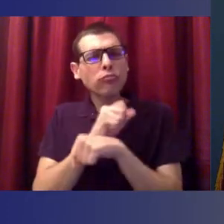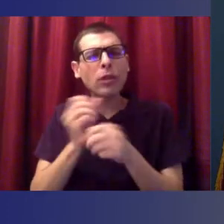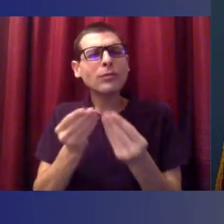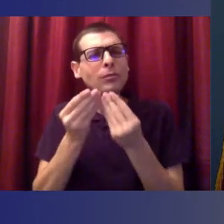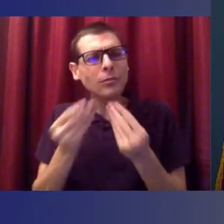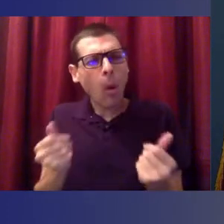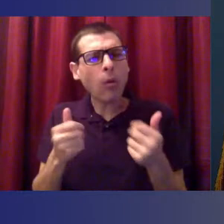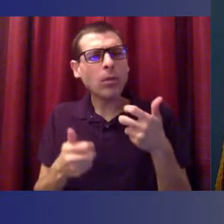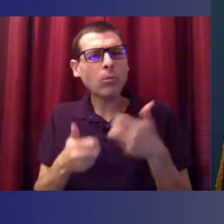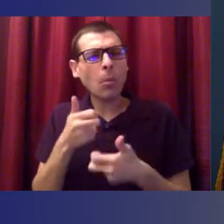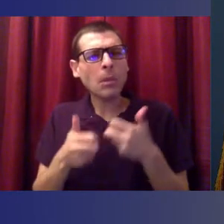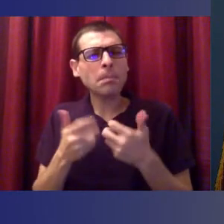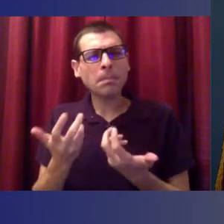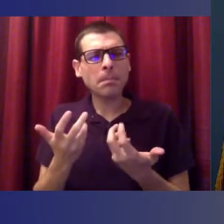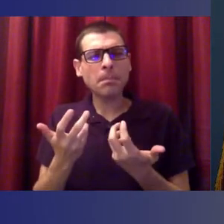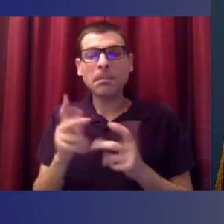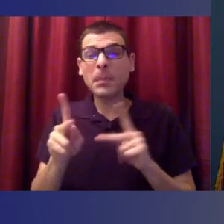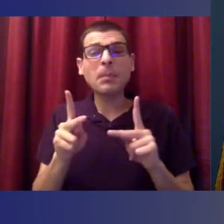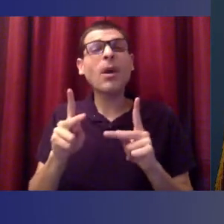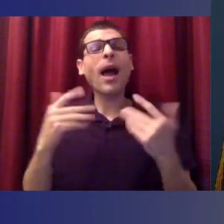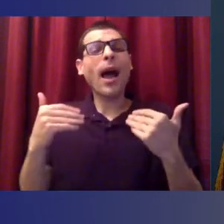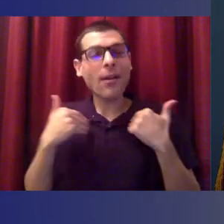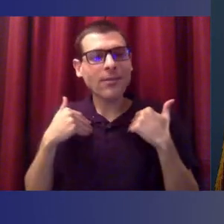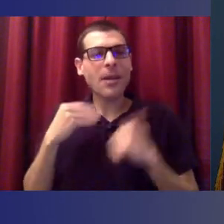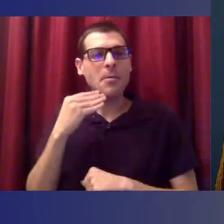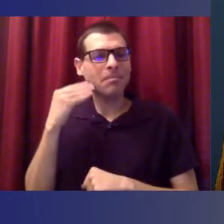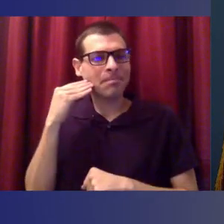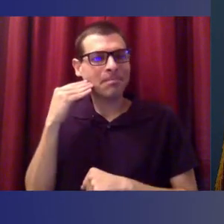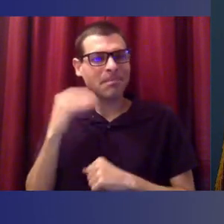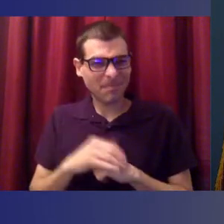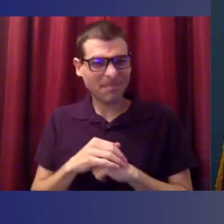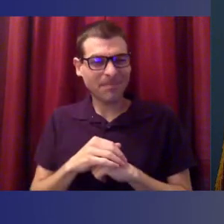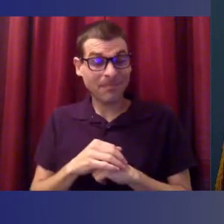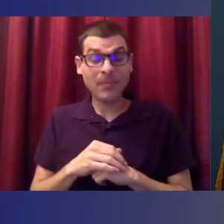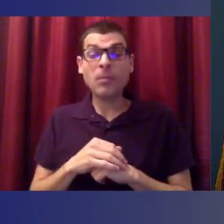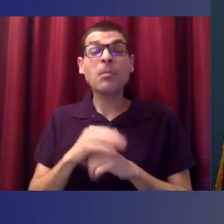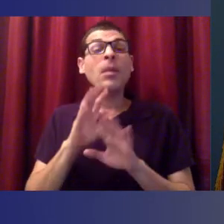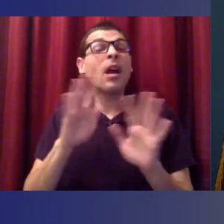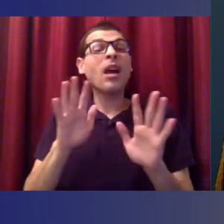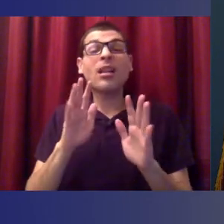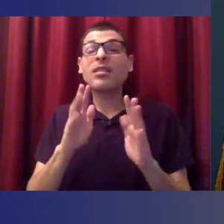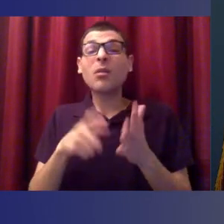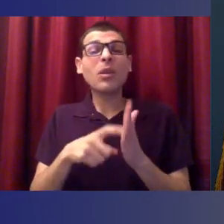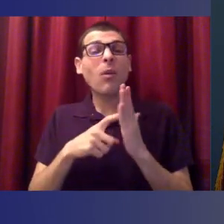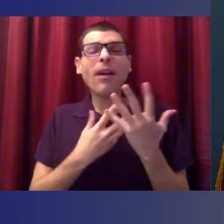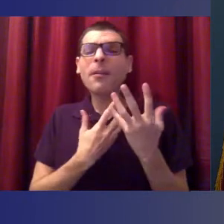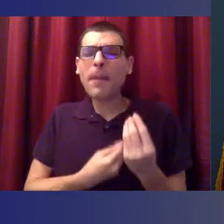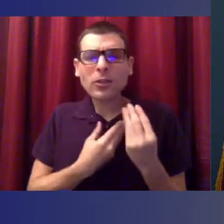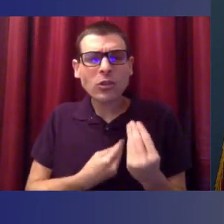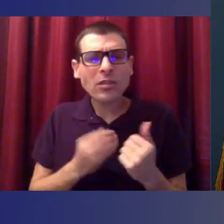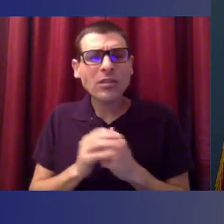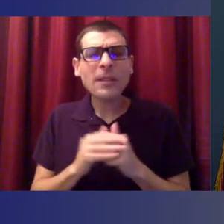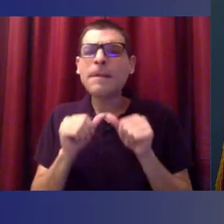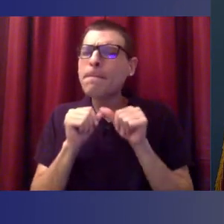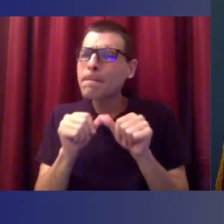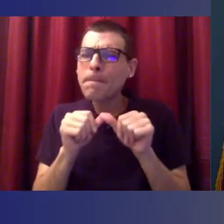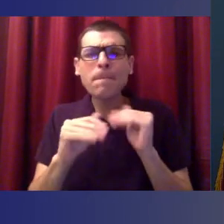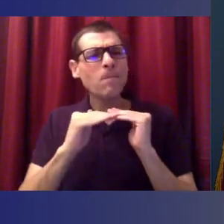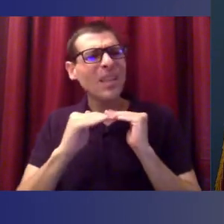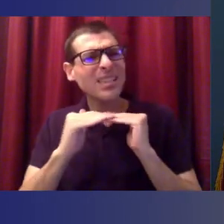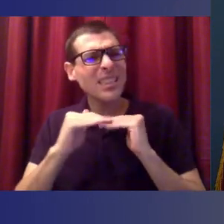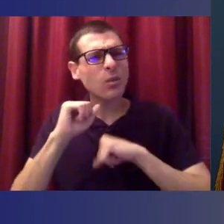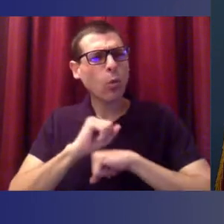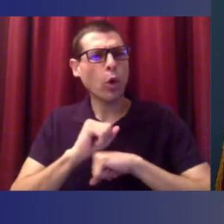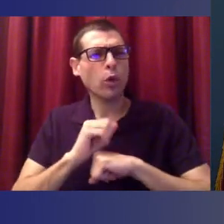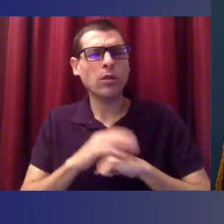it. Changing lives requires compassion, consistency, and traveling alongside